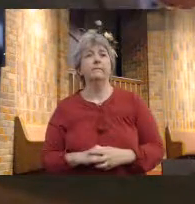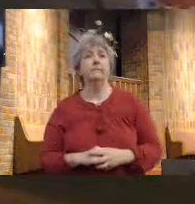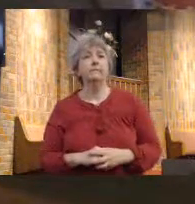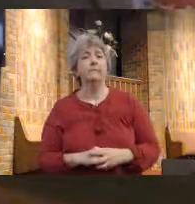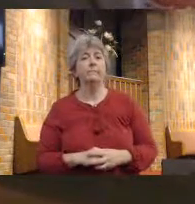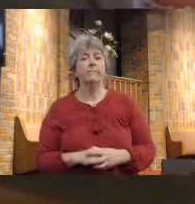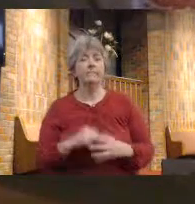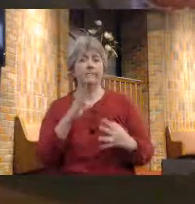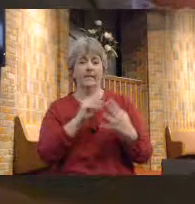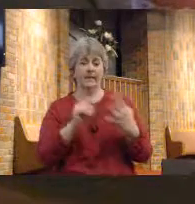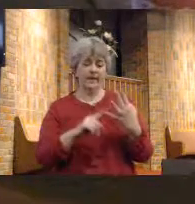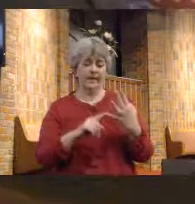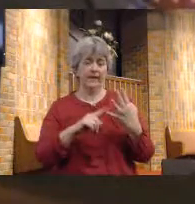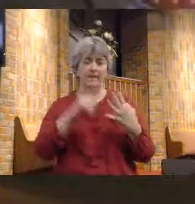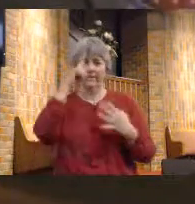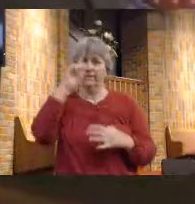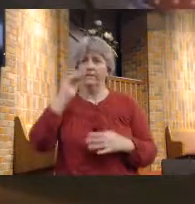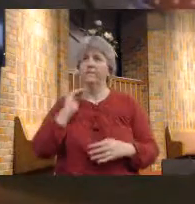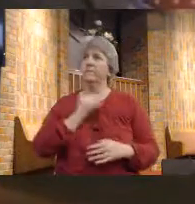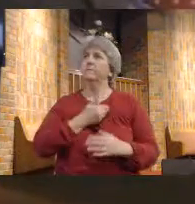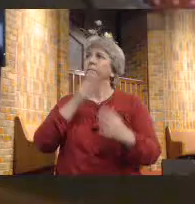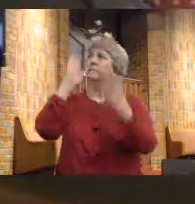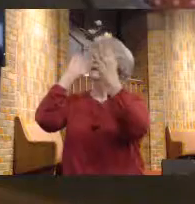And also for our hope.